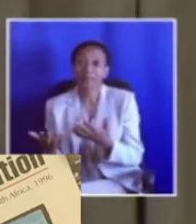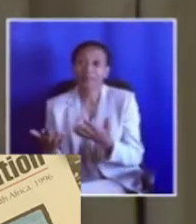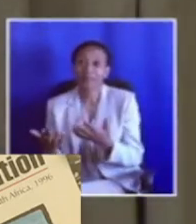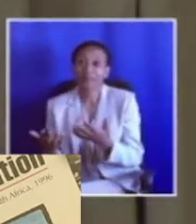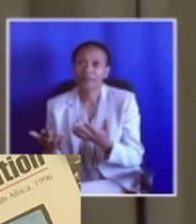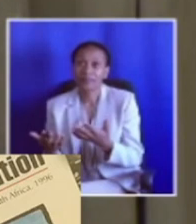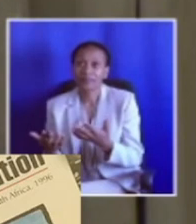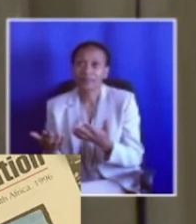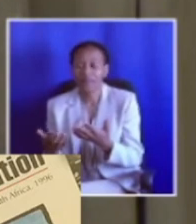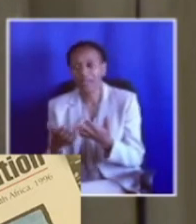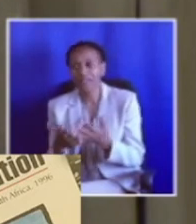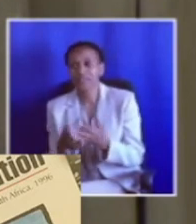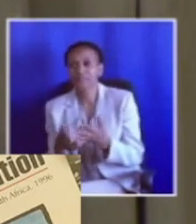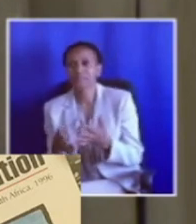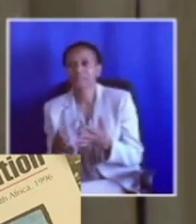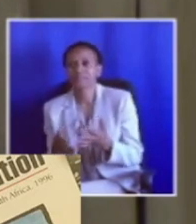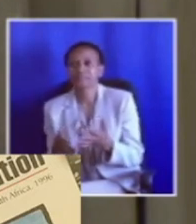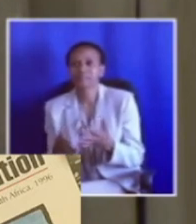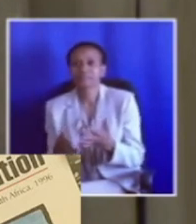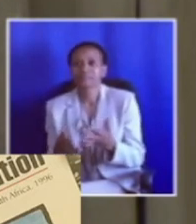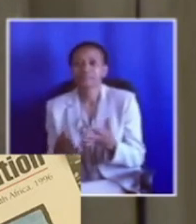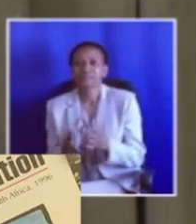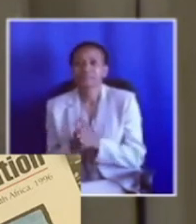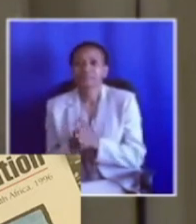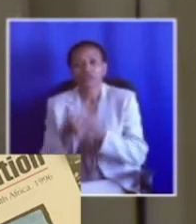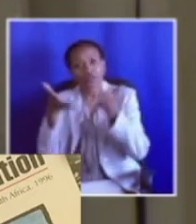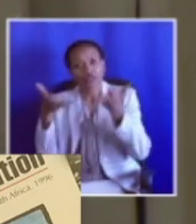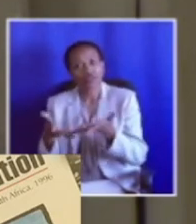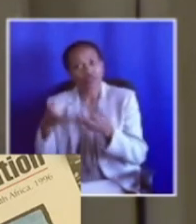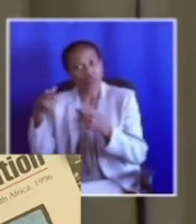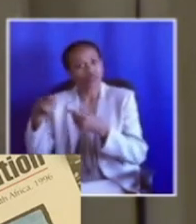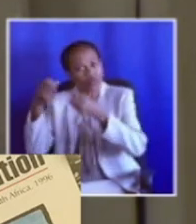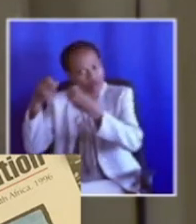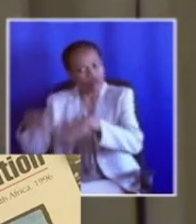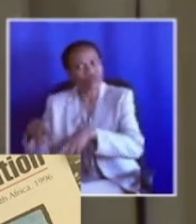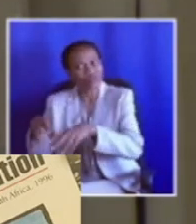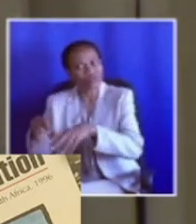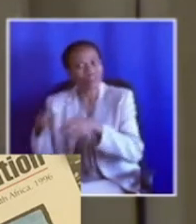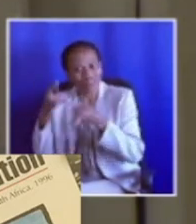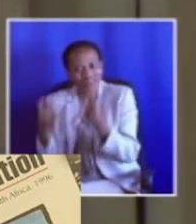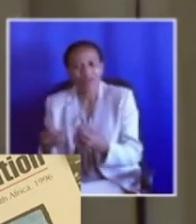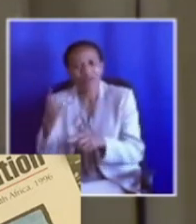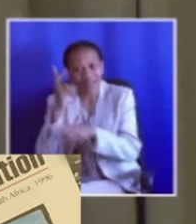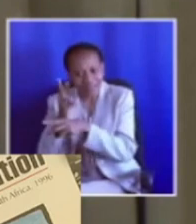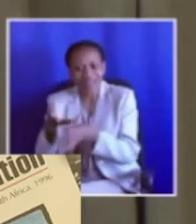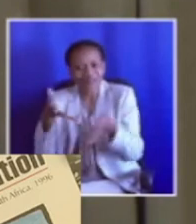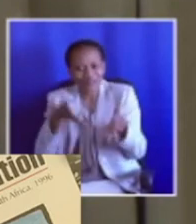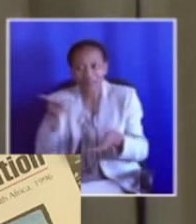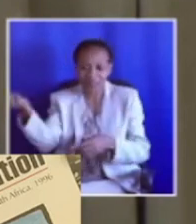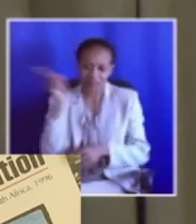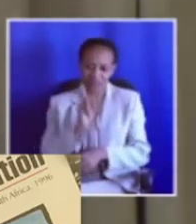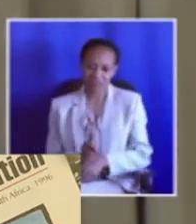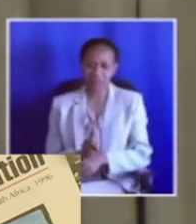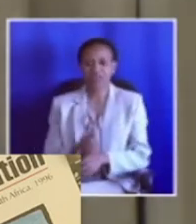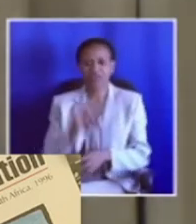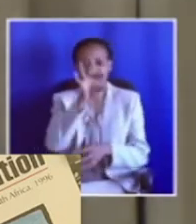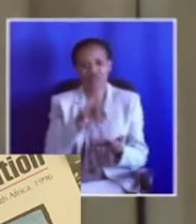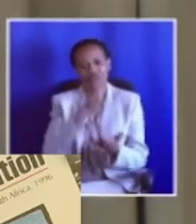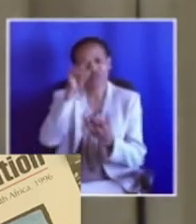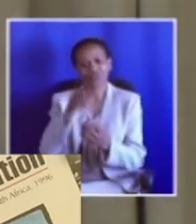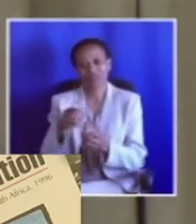an internal election as well. So you're on a losing streak, and yet again today you come and stand here and choose the wrong side